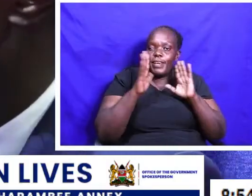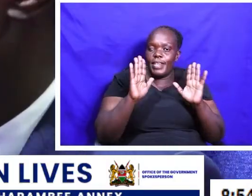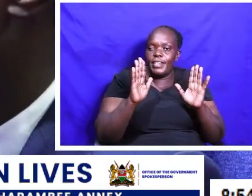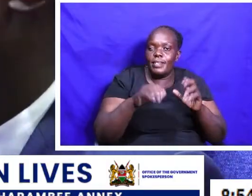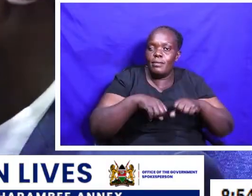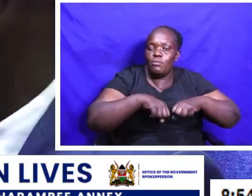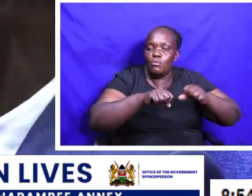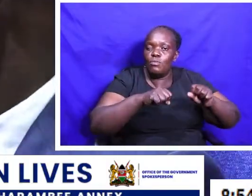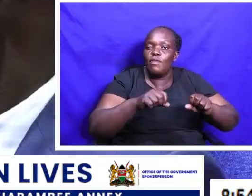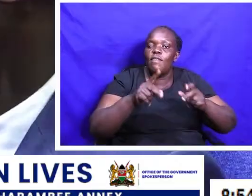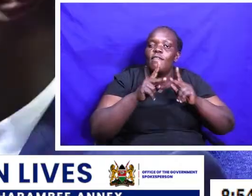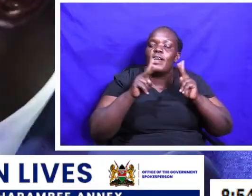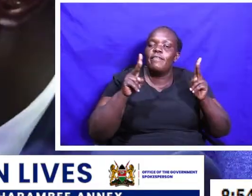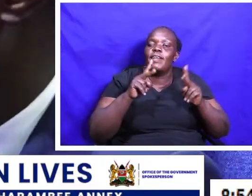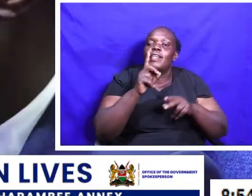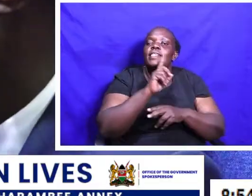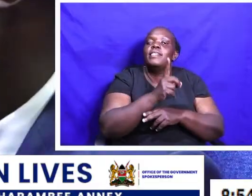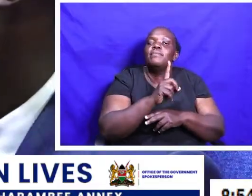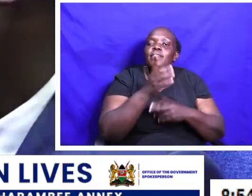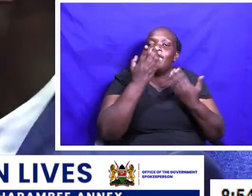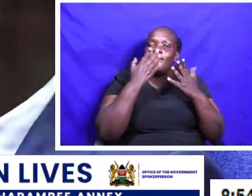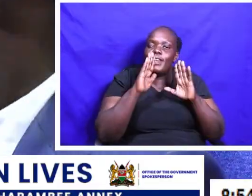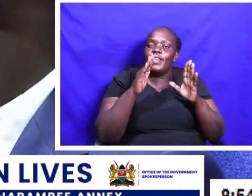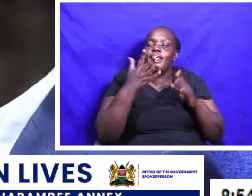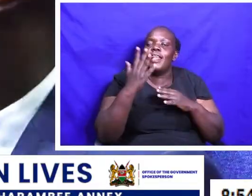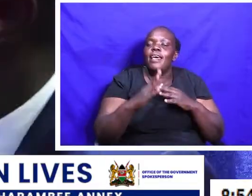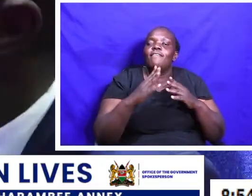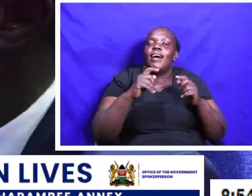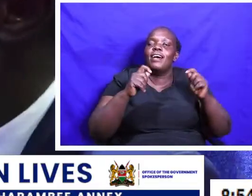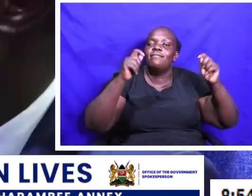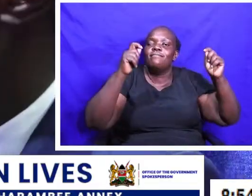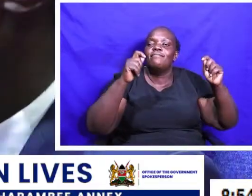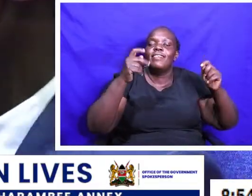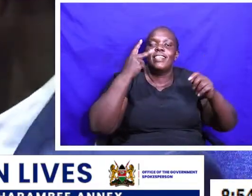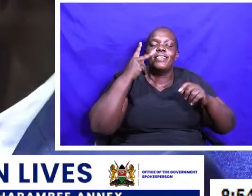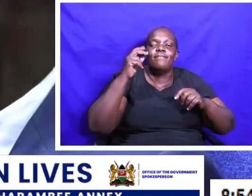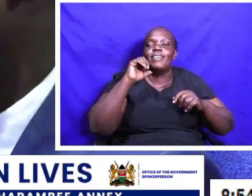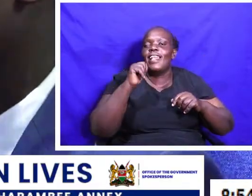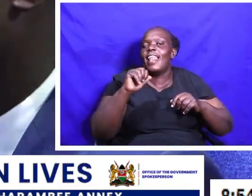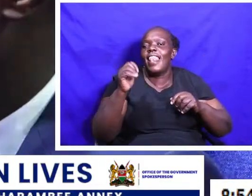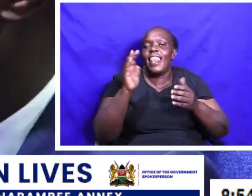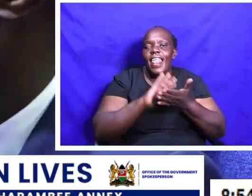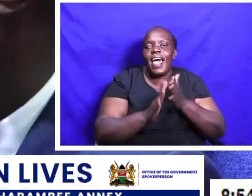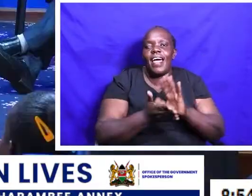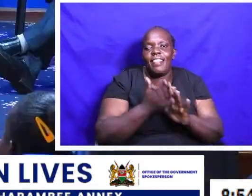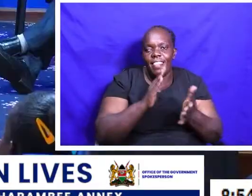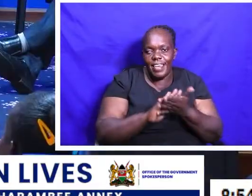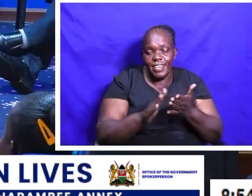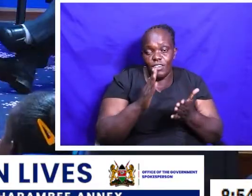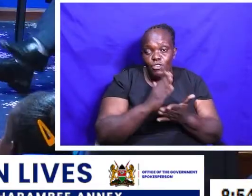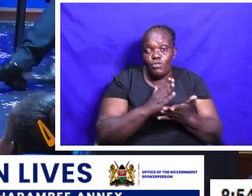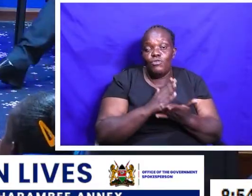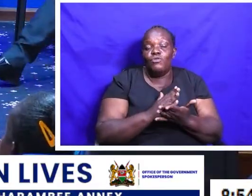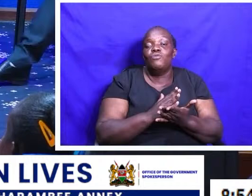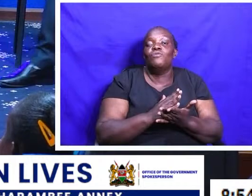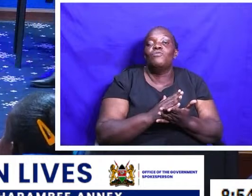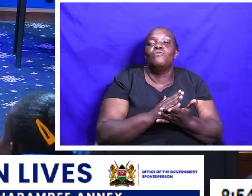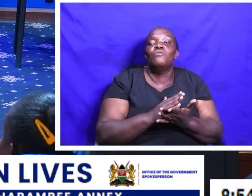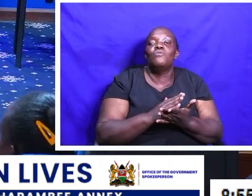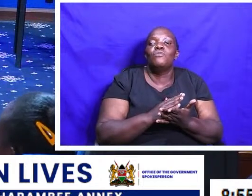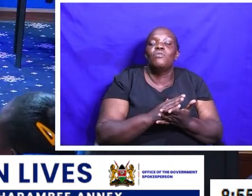happening, you have seen that Boda have been very disciplined. You'll never see them in demonstrations. You'll never see them blocking